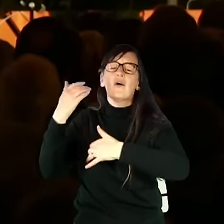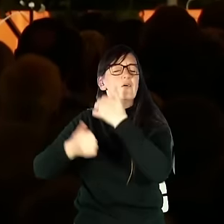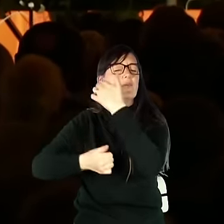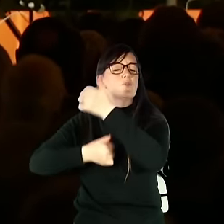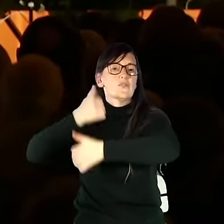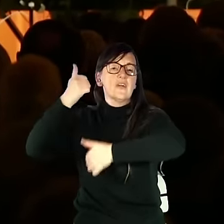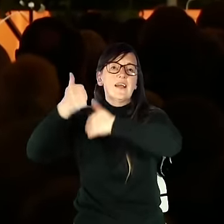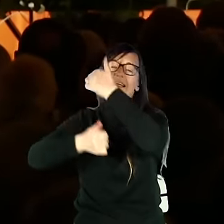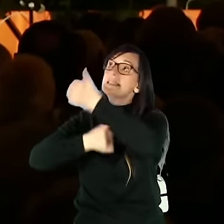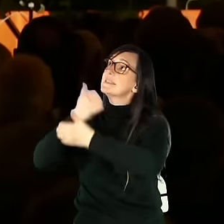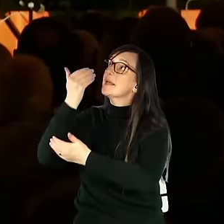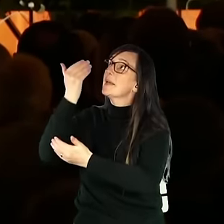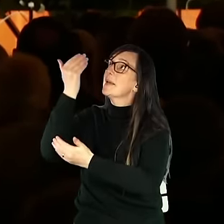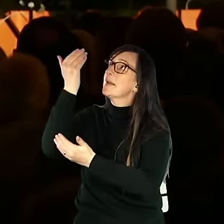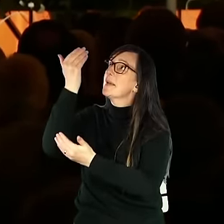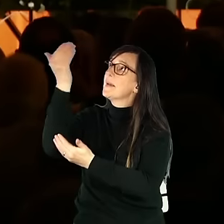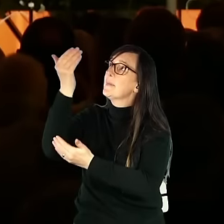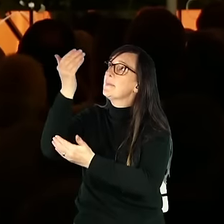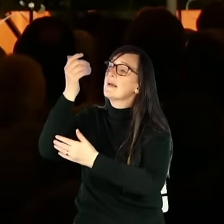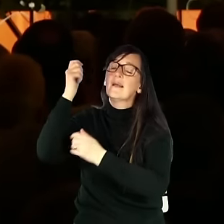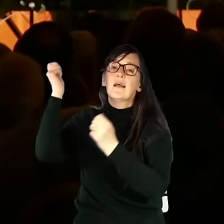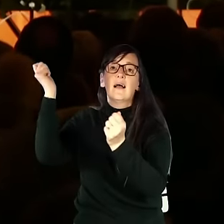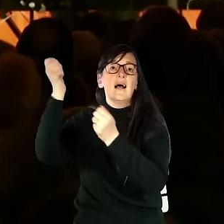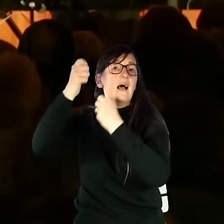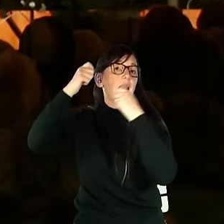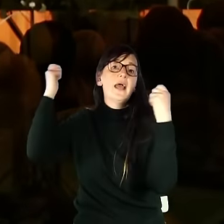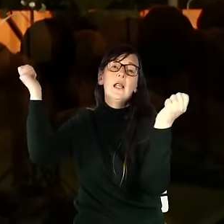sing. Oh, praise Him,